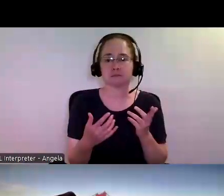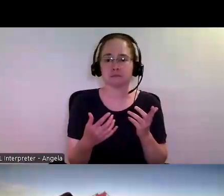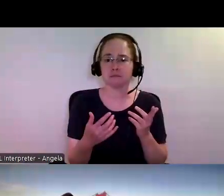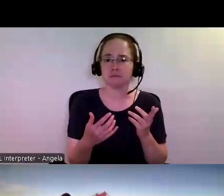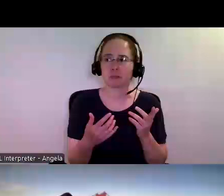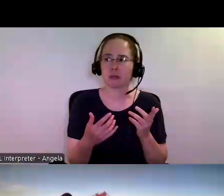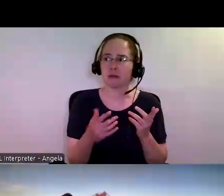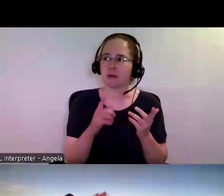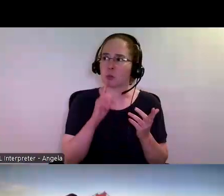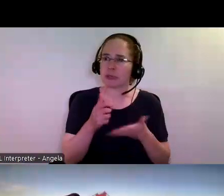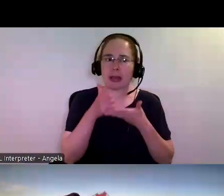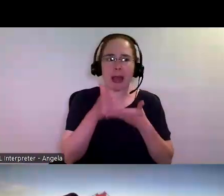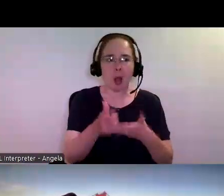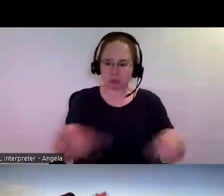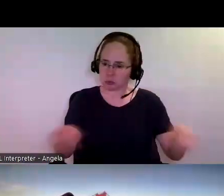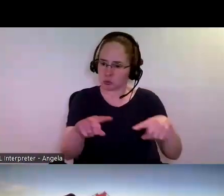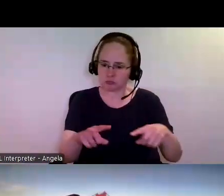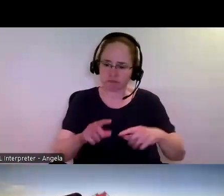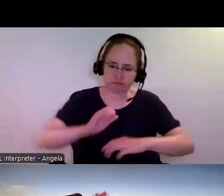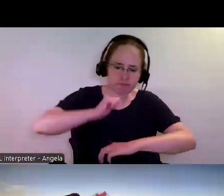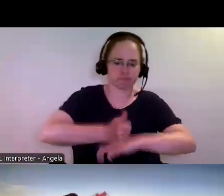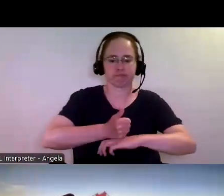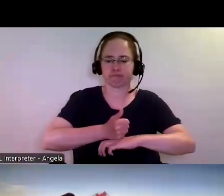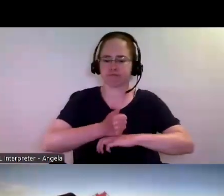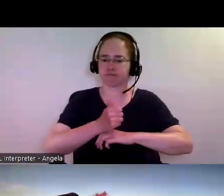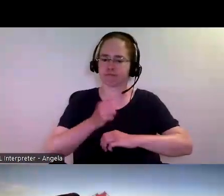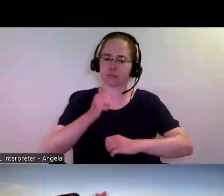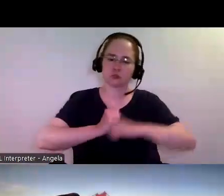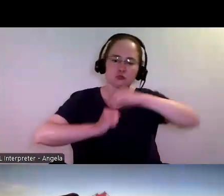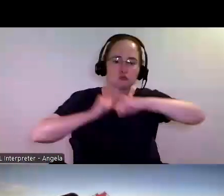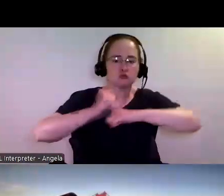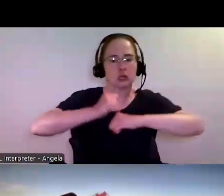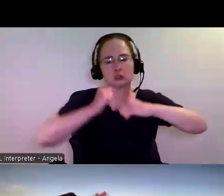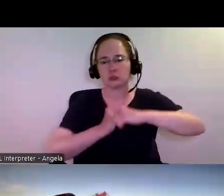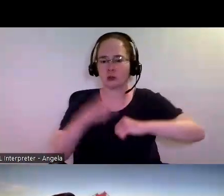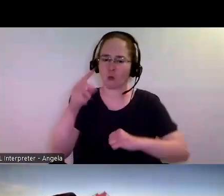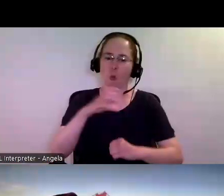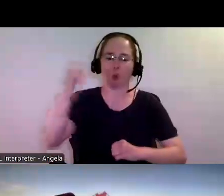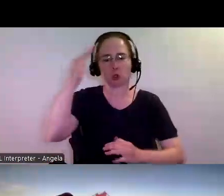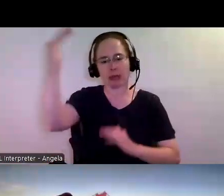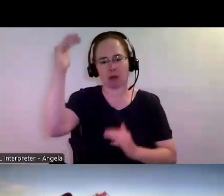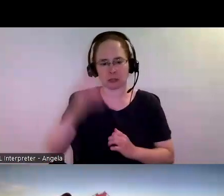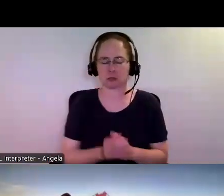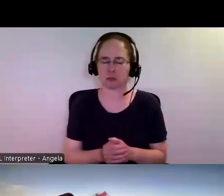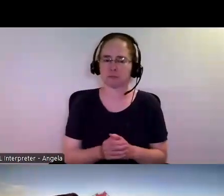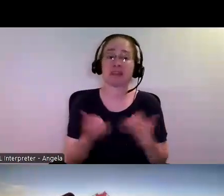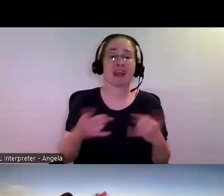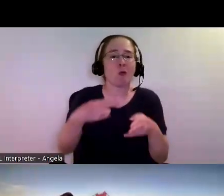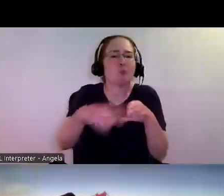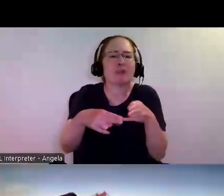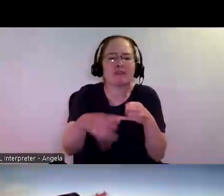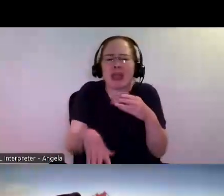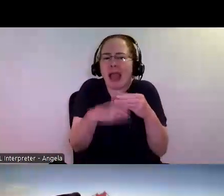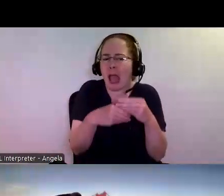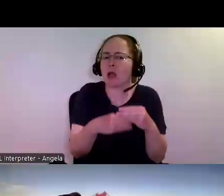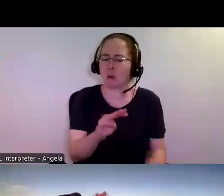really building that behavioral health infrastructure for older adults. So very briefly, I'm just going to add a little bit to